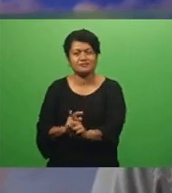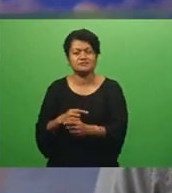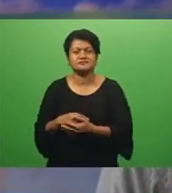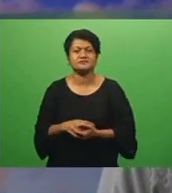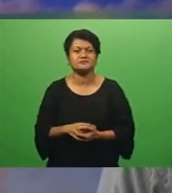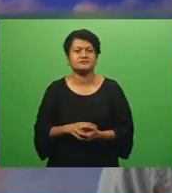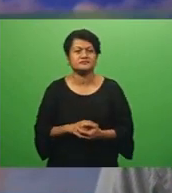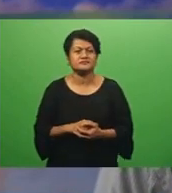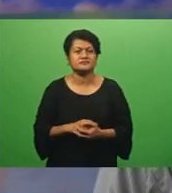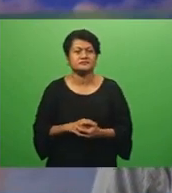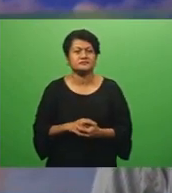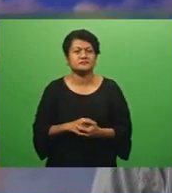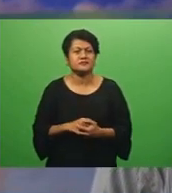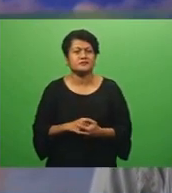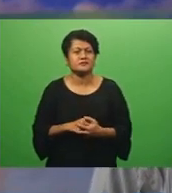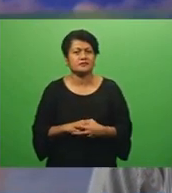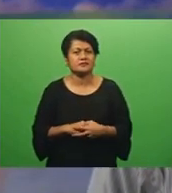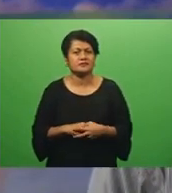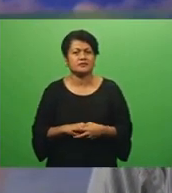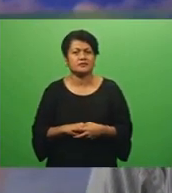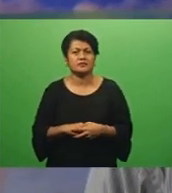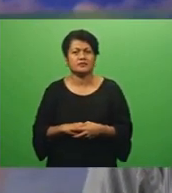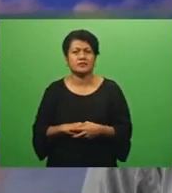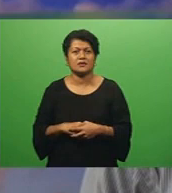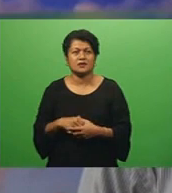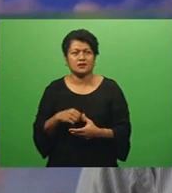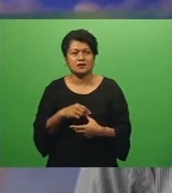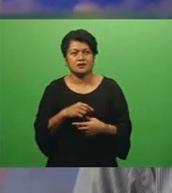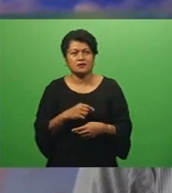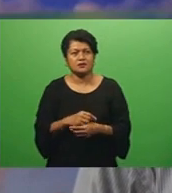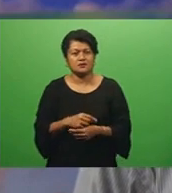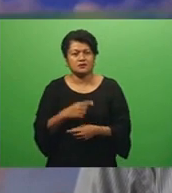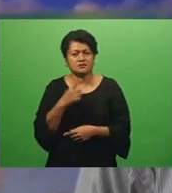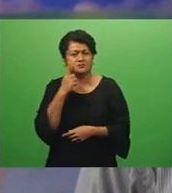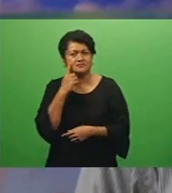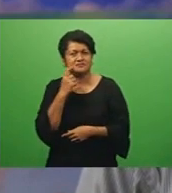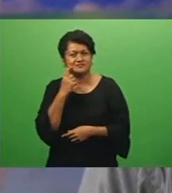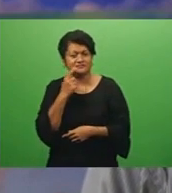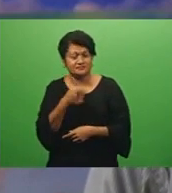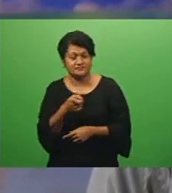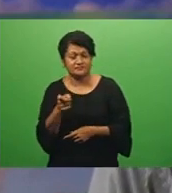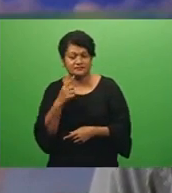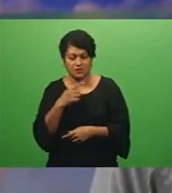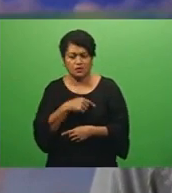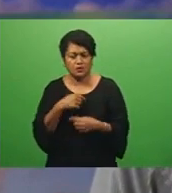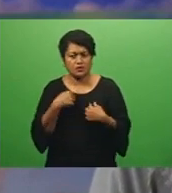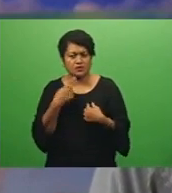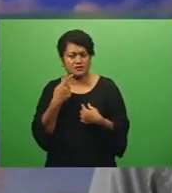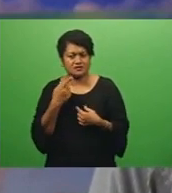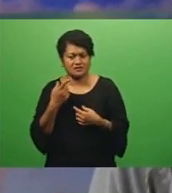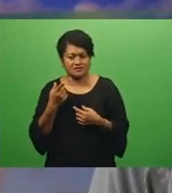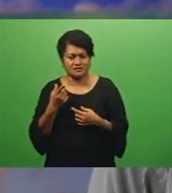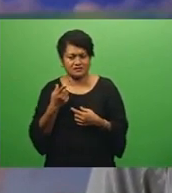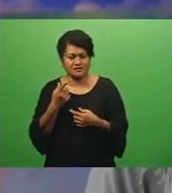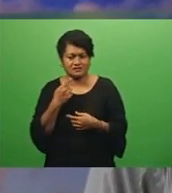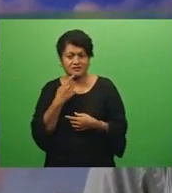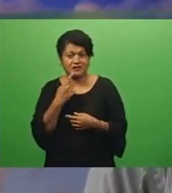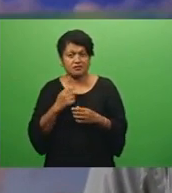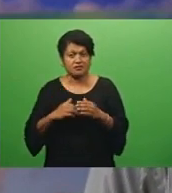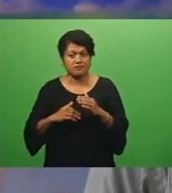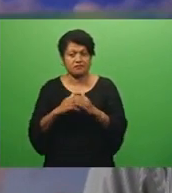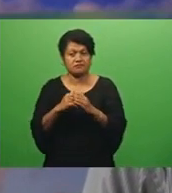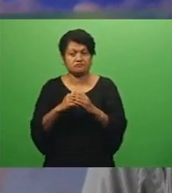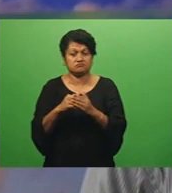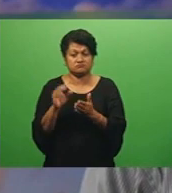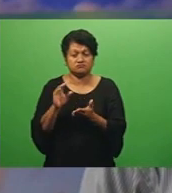pays the royalty and then takes the material, sells and makes the money. So in this way, we save the full amount that